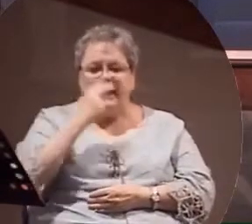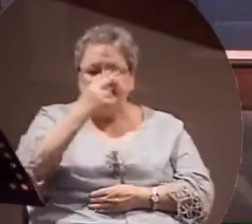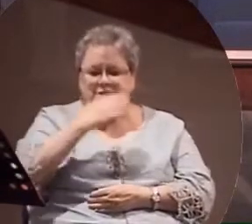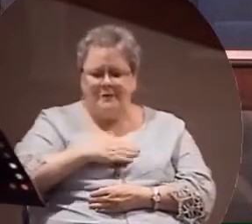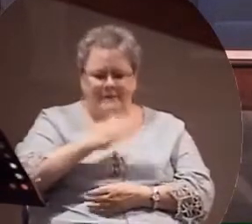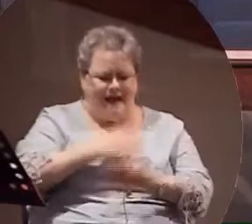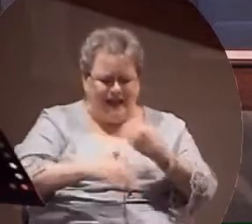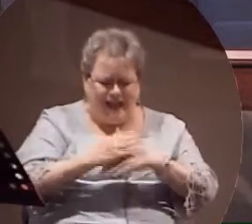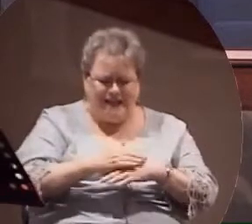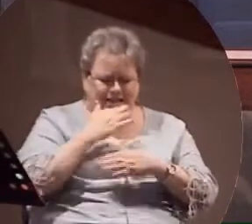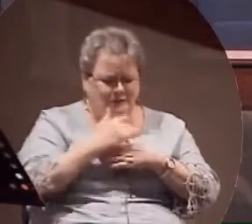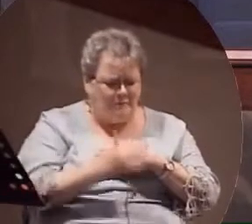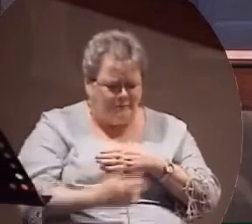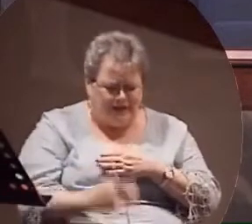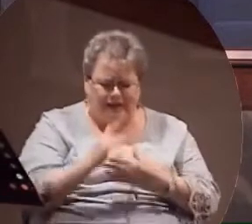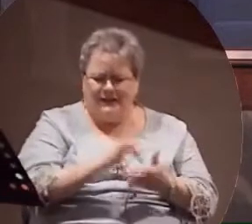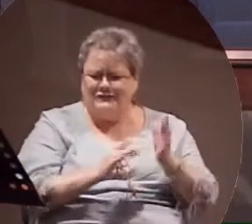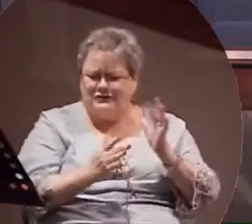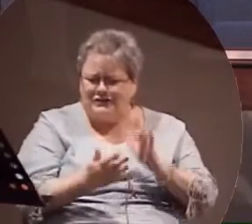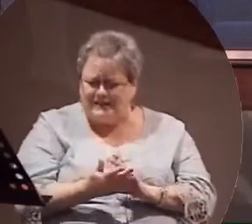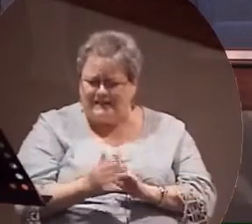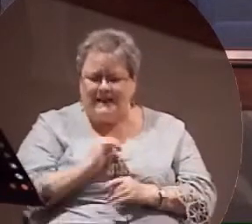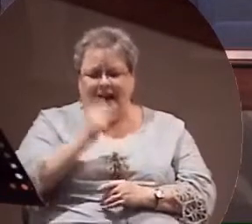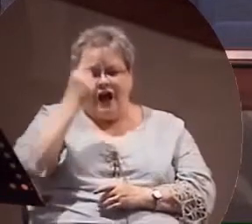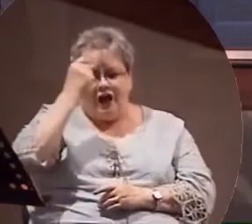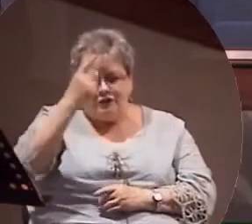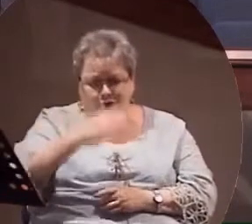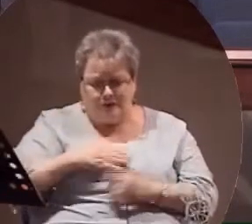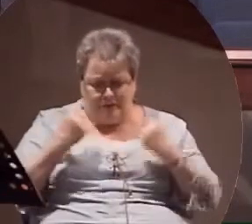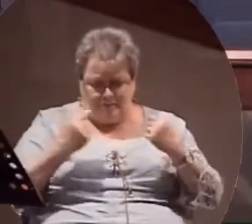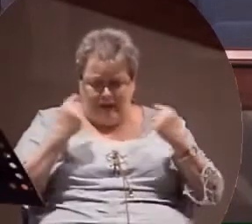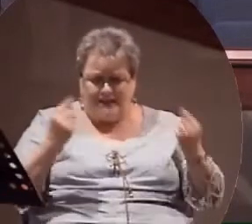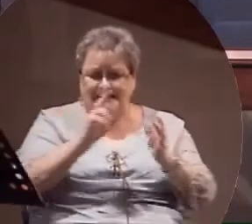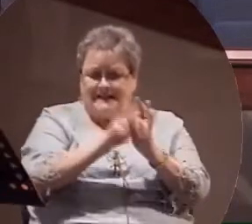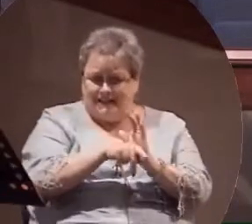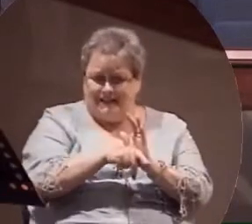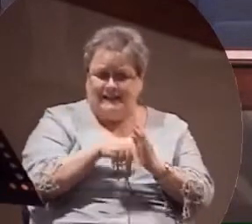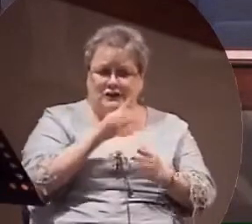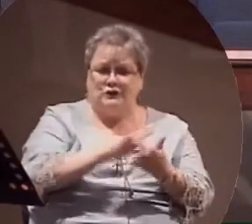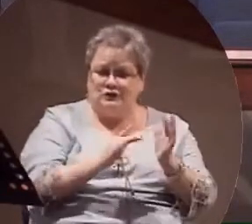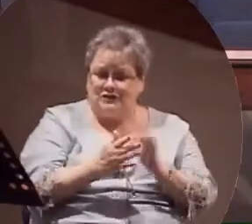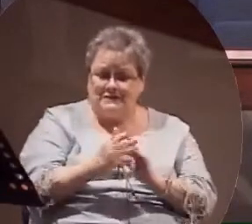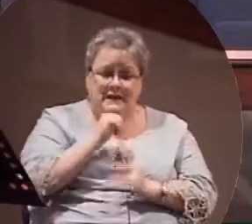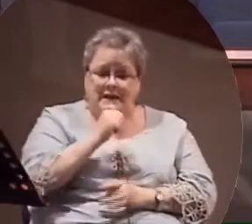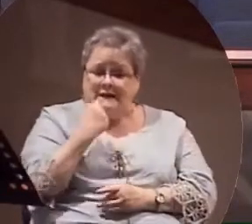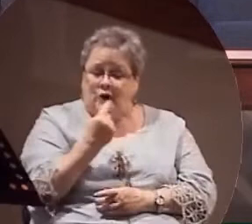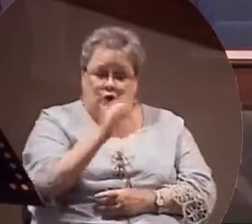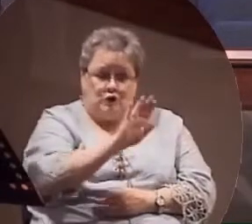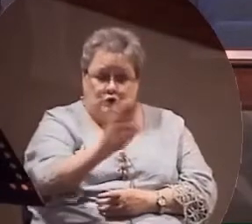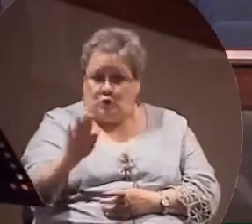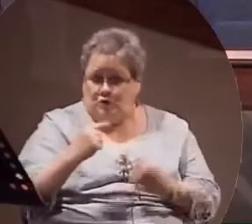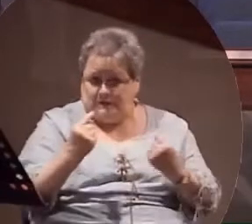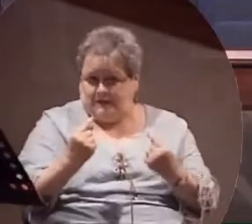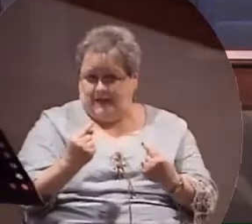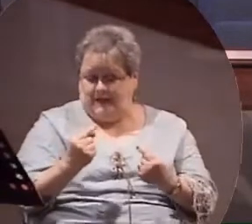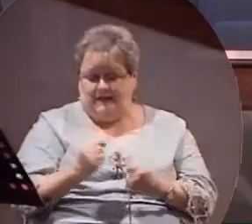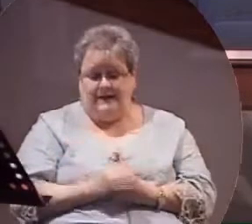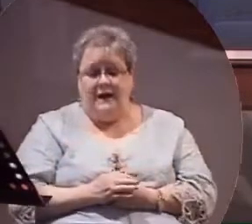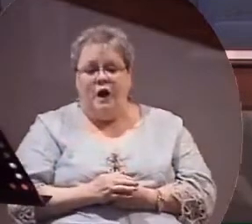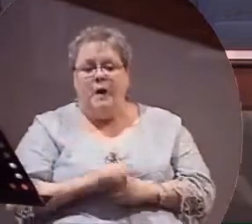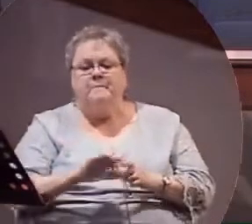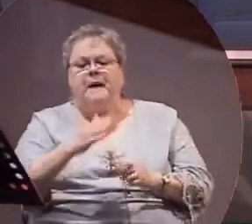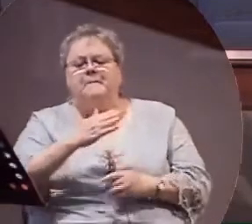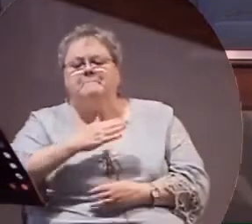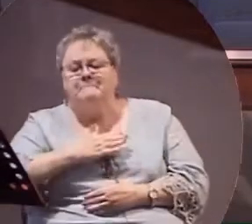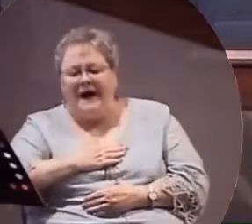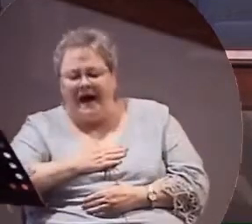hands the blood of the Son of God. I understood how it was my sins that put him there. It just wasn't yours, or somebody that out here in this old world,